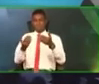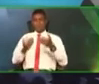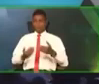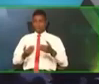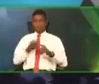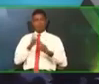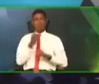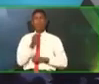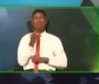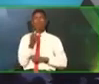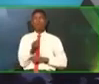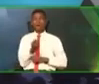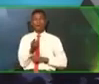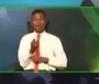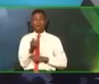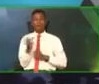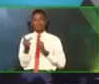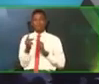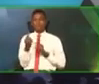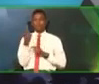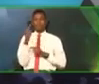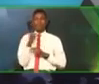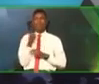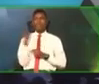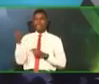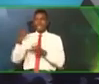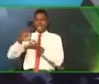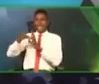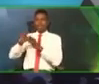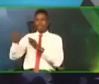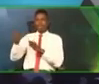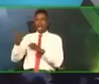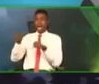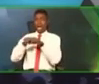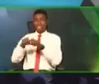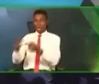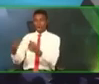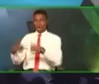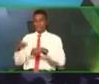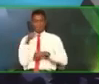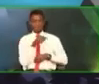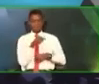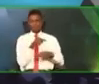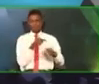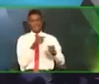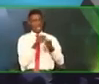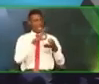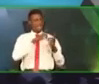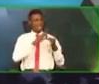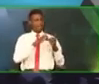From a vocal standpoint, this one interpreted what I said as what? Come. This one interpreted what I said as